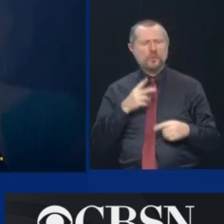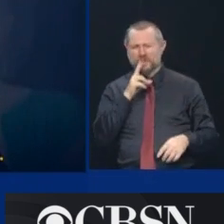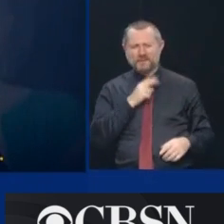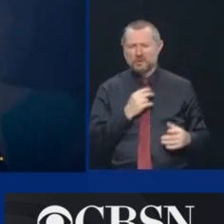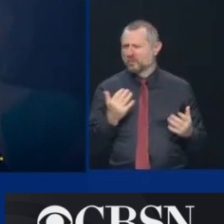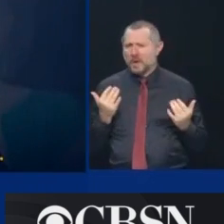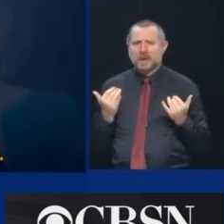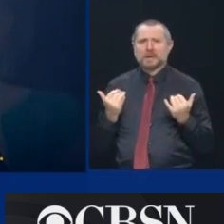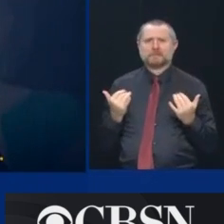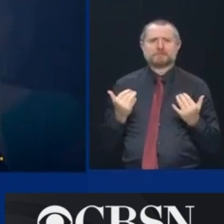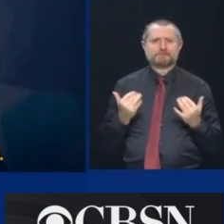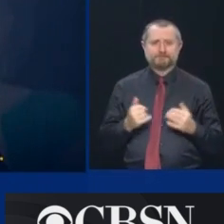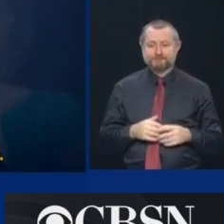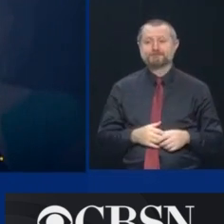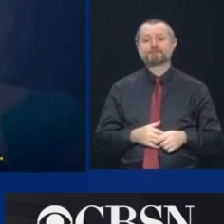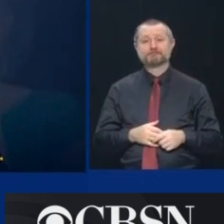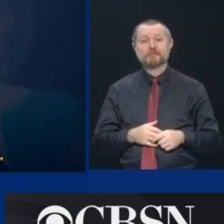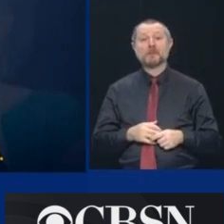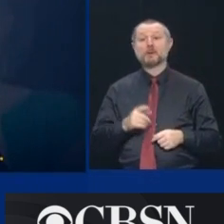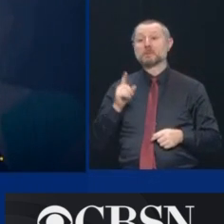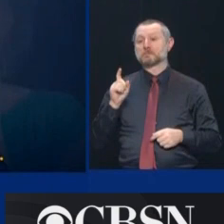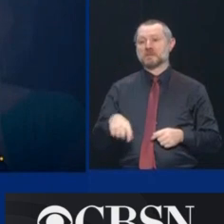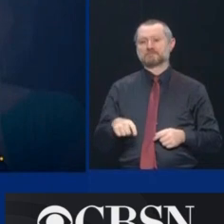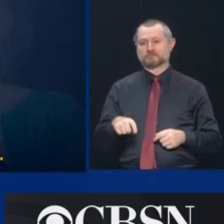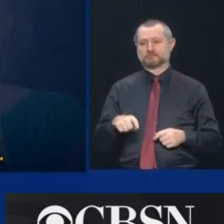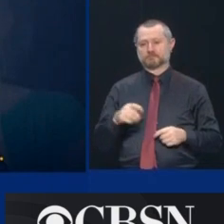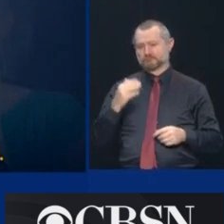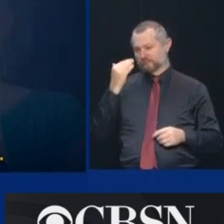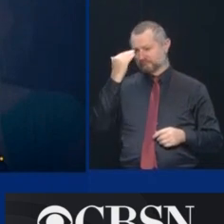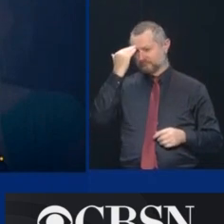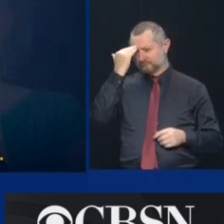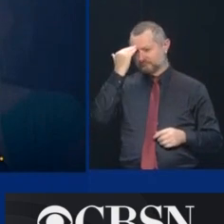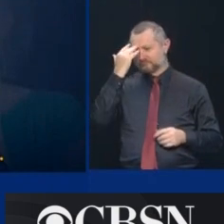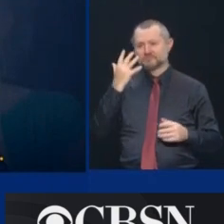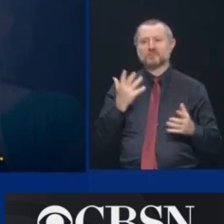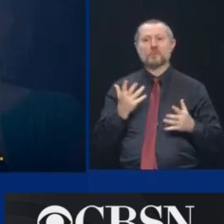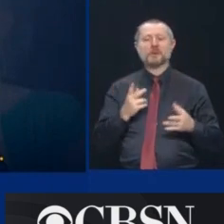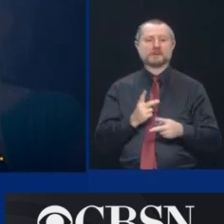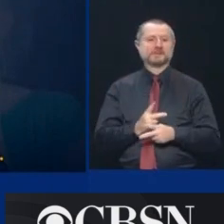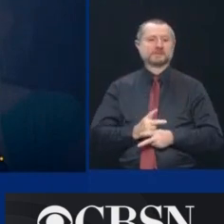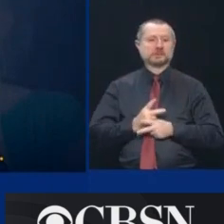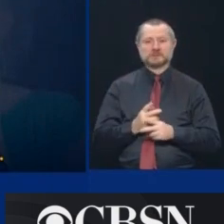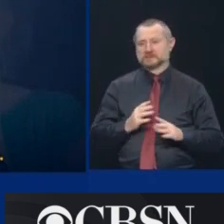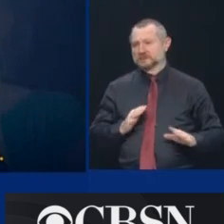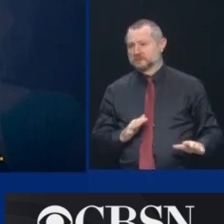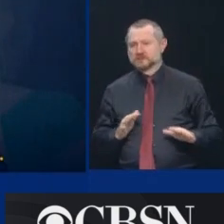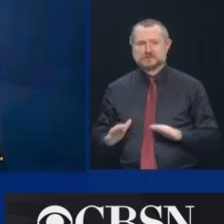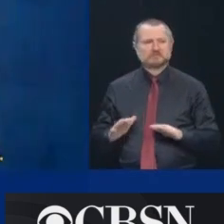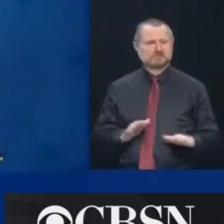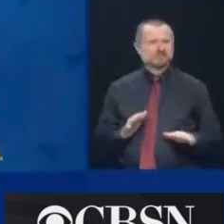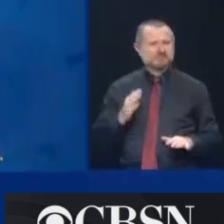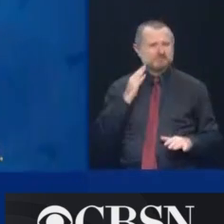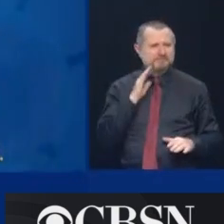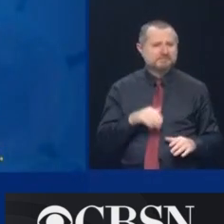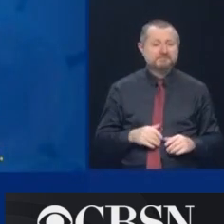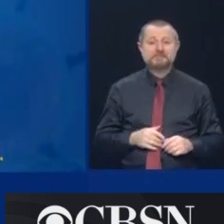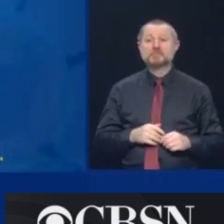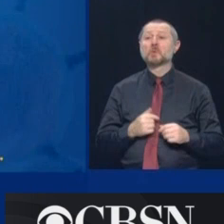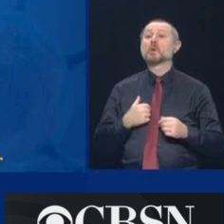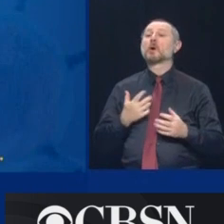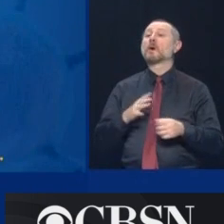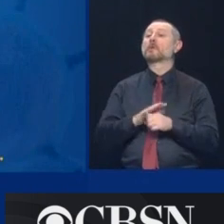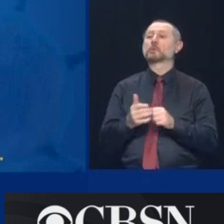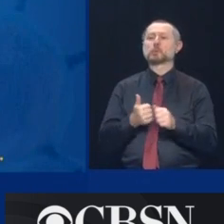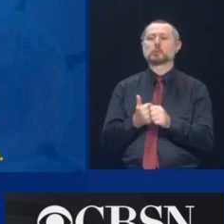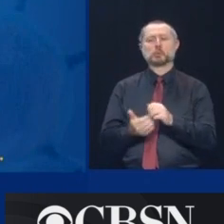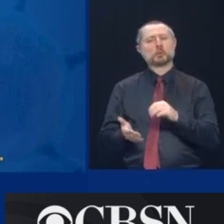have to be on high alert. We have to be on high caution about the COVID increase. And let me just give you